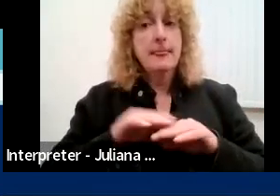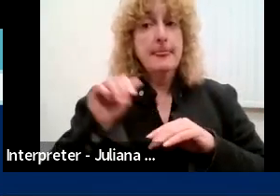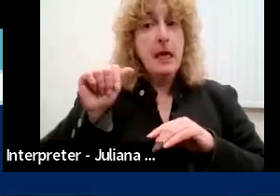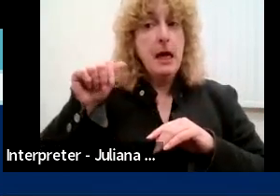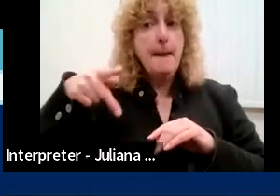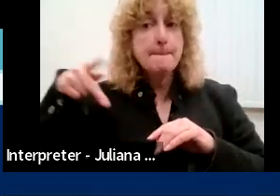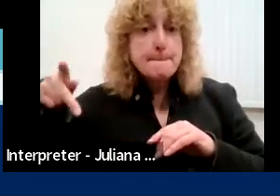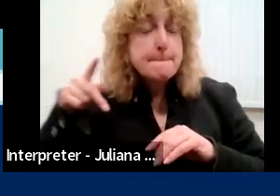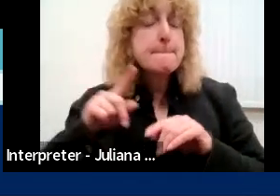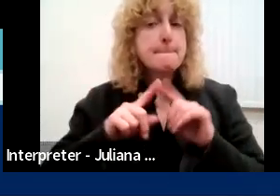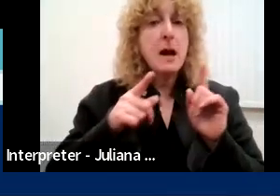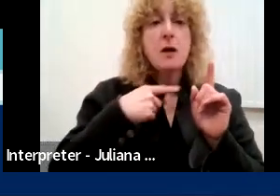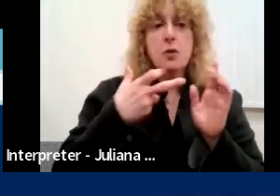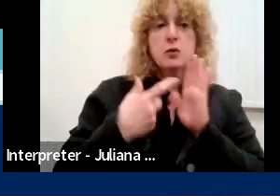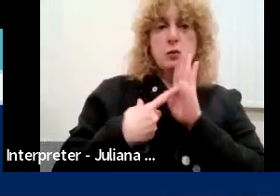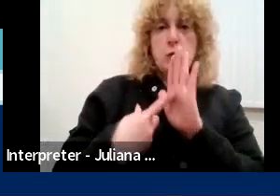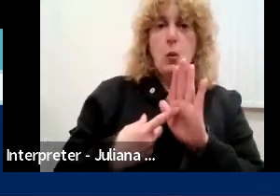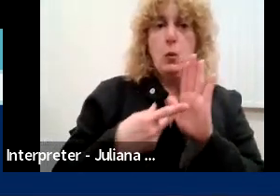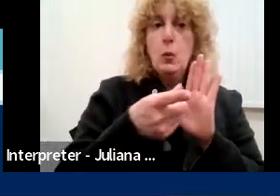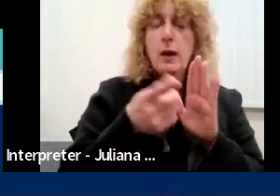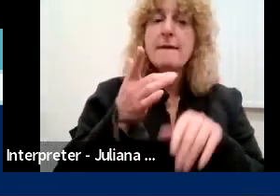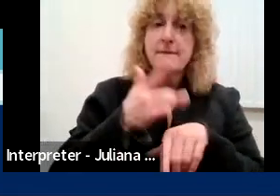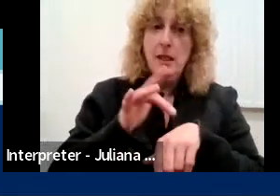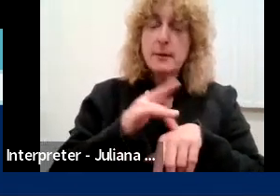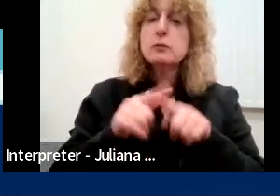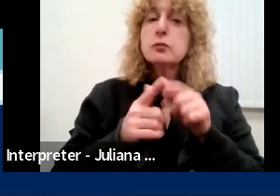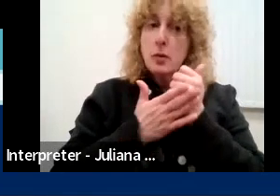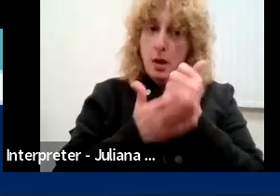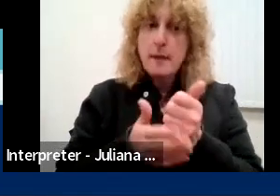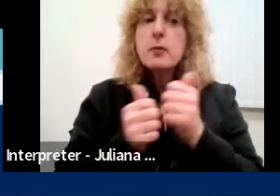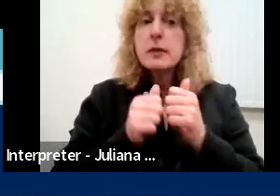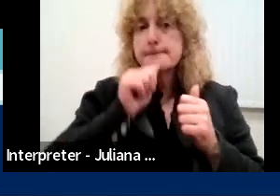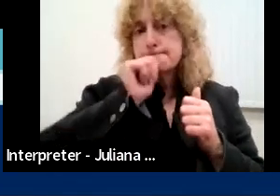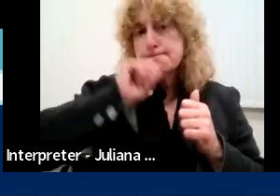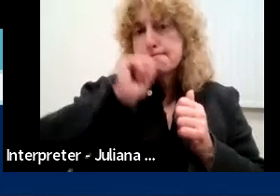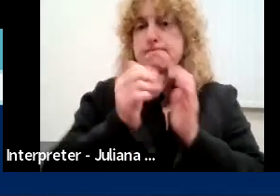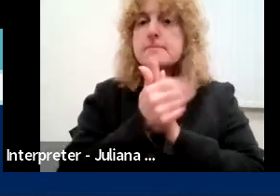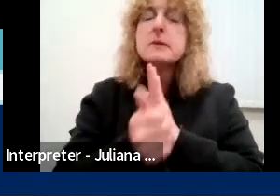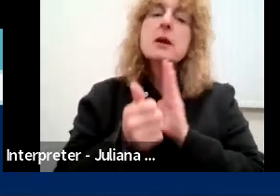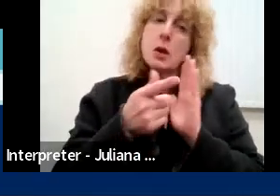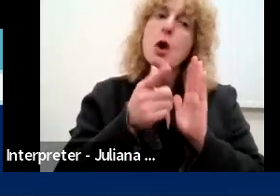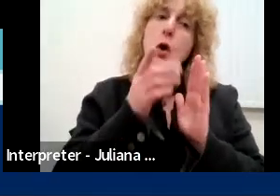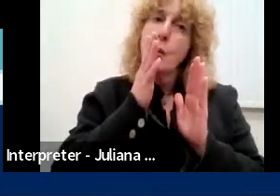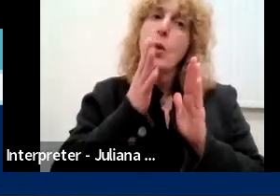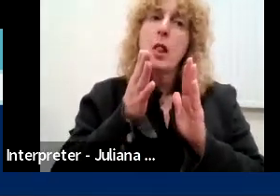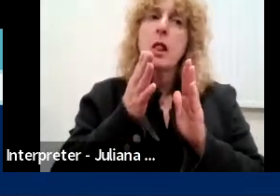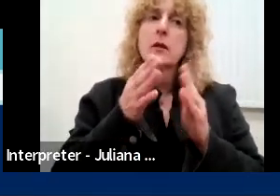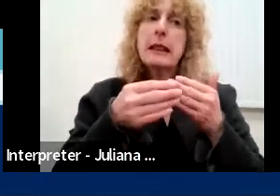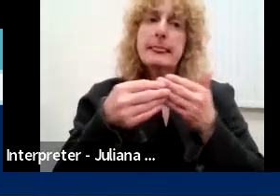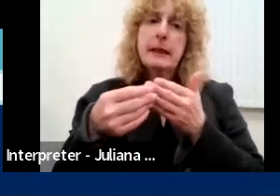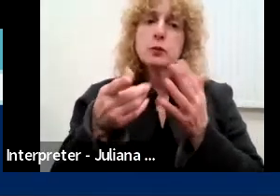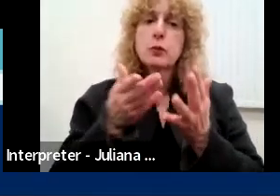do want to just show that this is available to help with like coping skills, and it walks you through